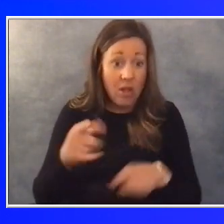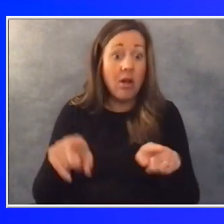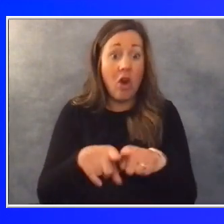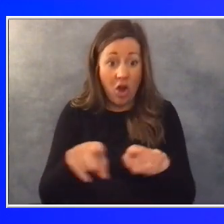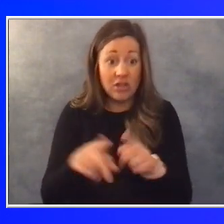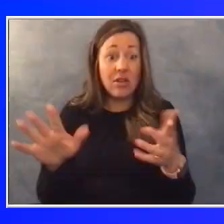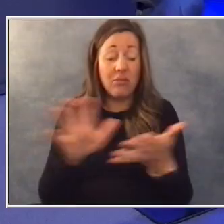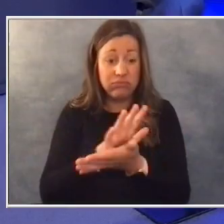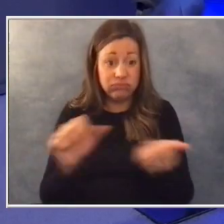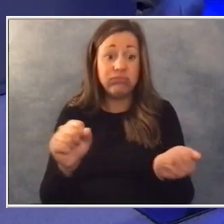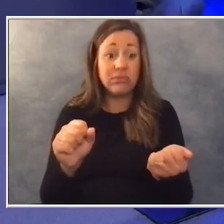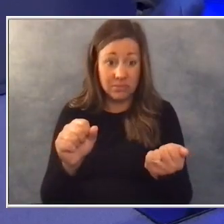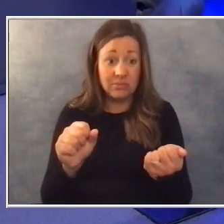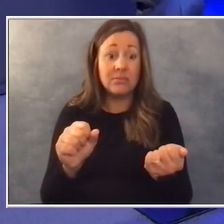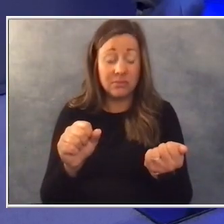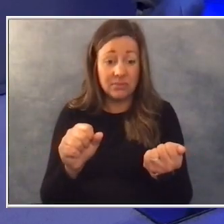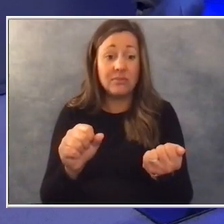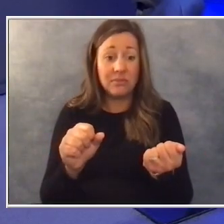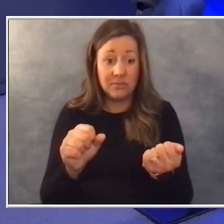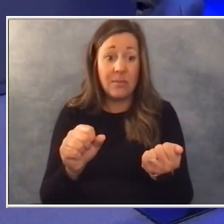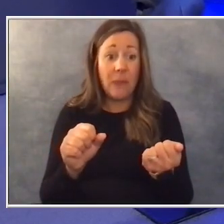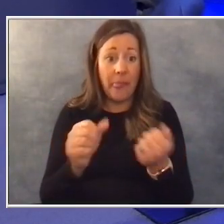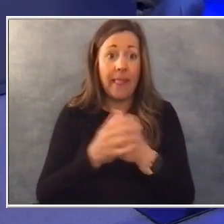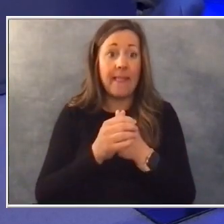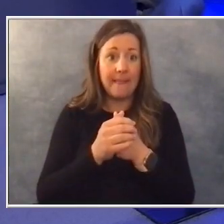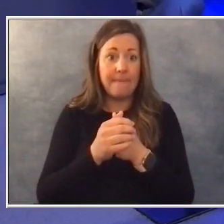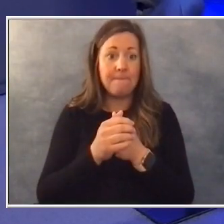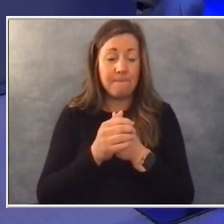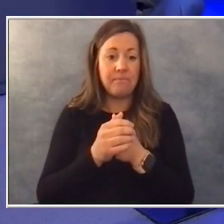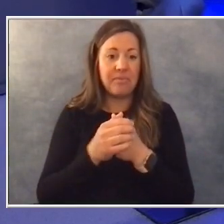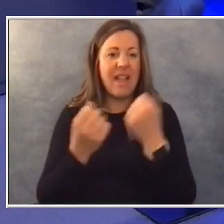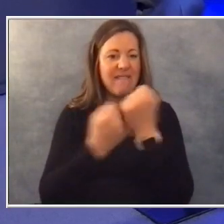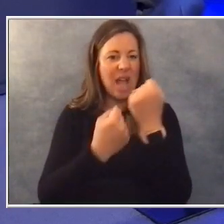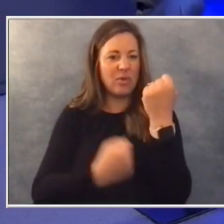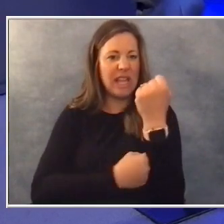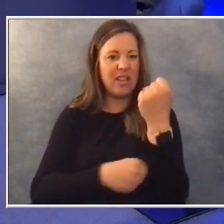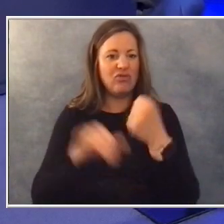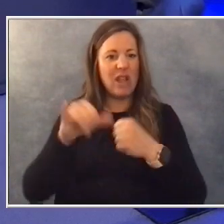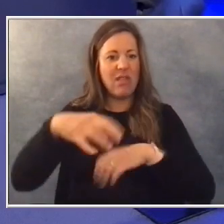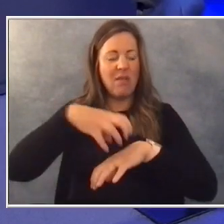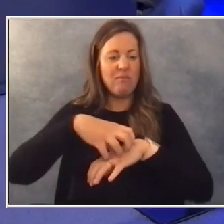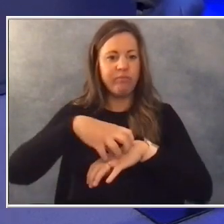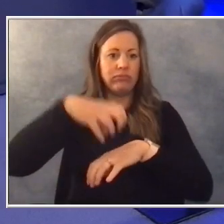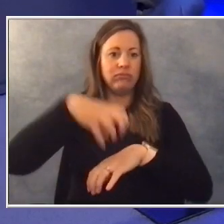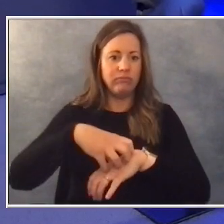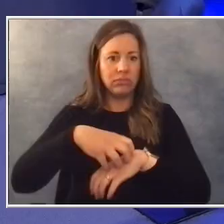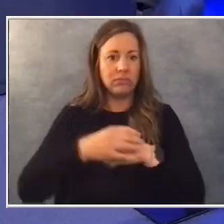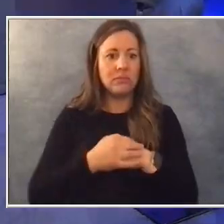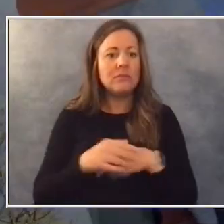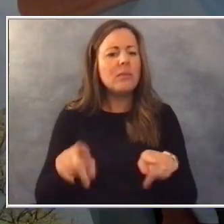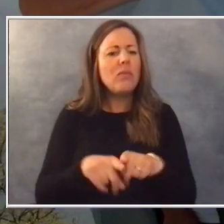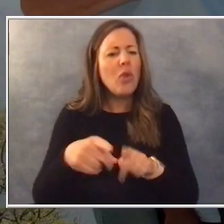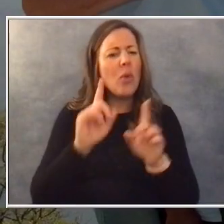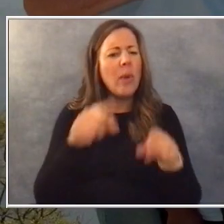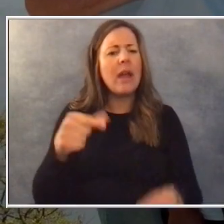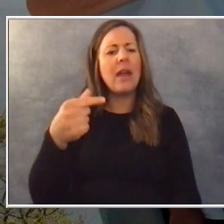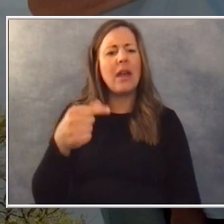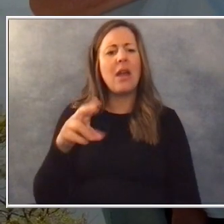was flattened, or darn near knocked St. off its John's, foundation. You've also been to Guatemala. Yeah. What'd you do